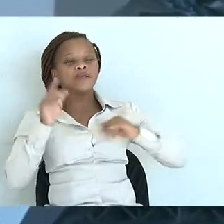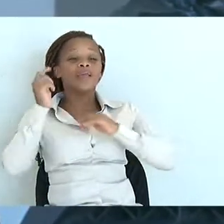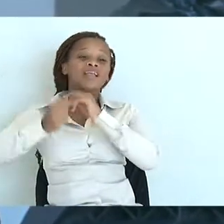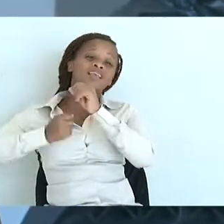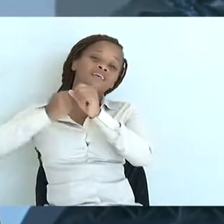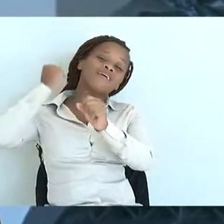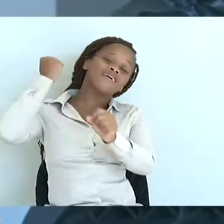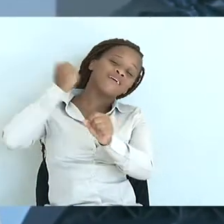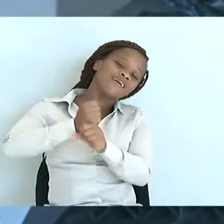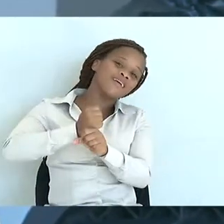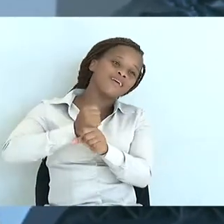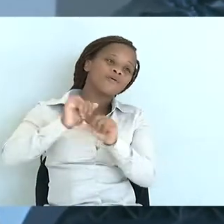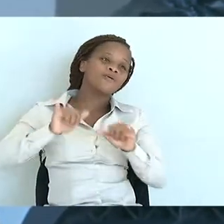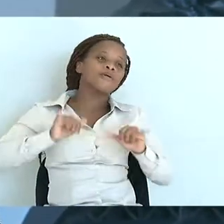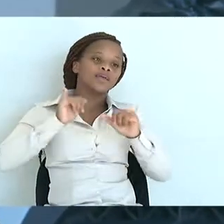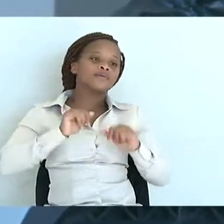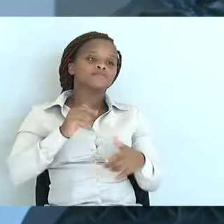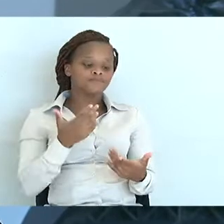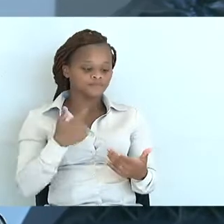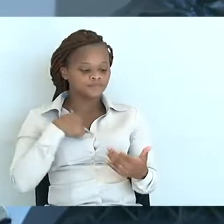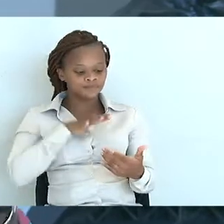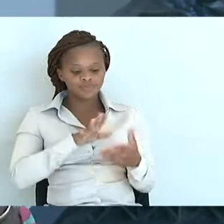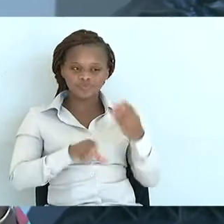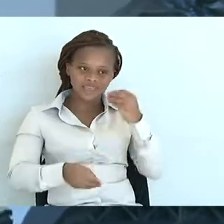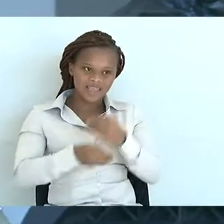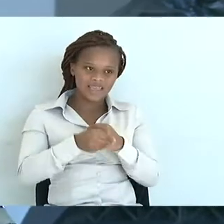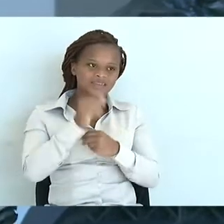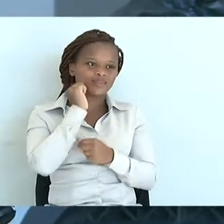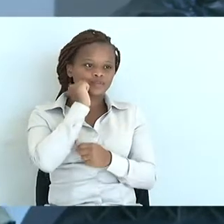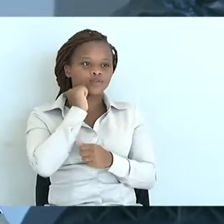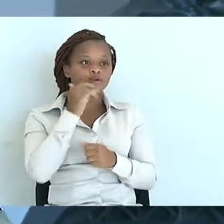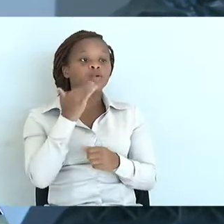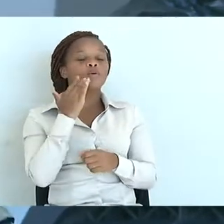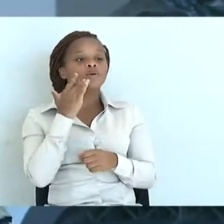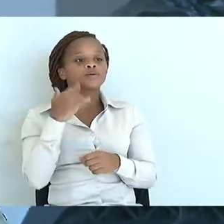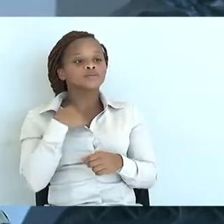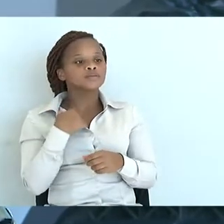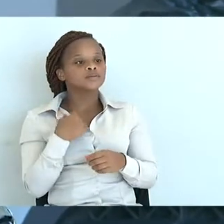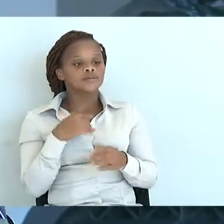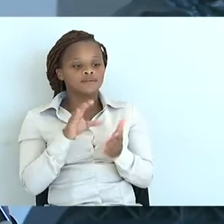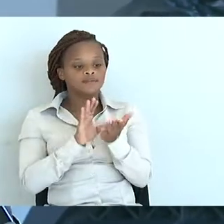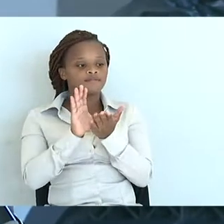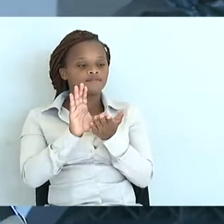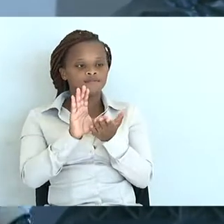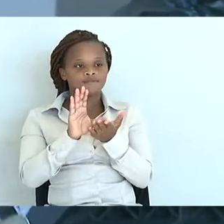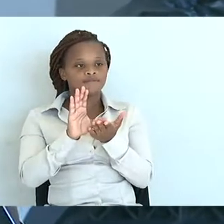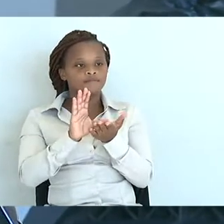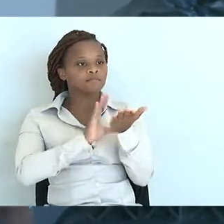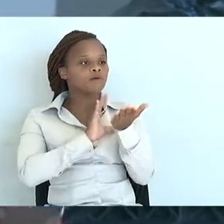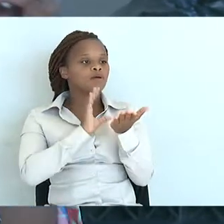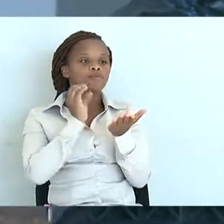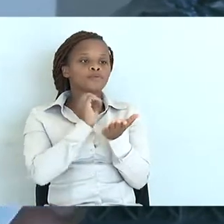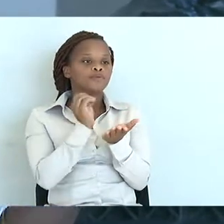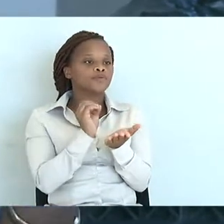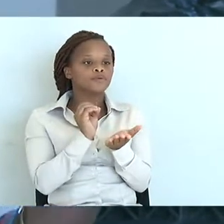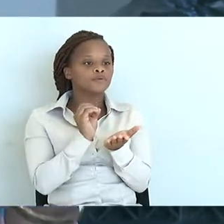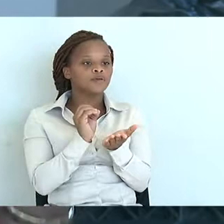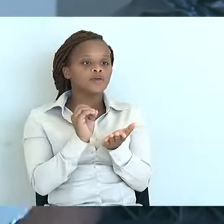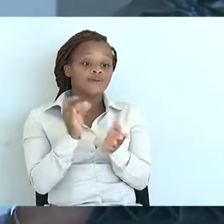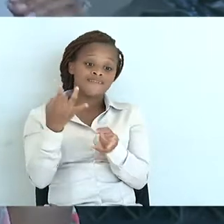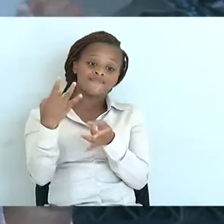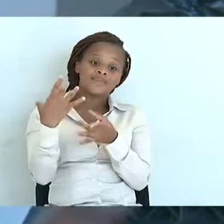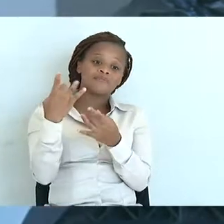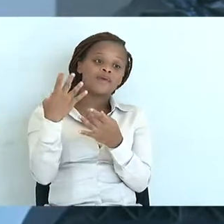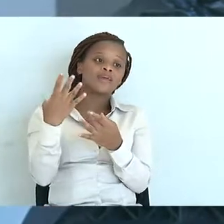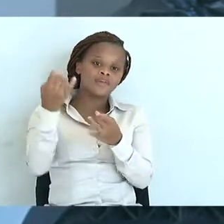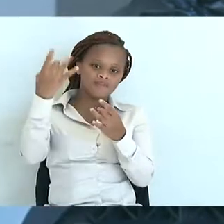the program director, Uguti, when we do not get fundings, we do not get feedback, ekutheni yini esuke ivimbele